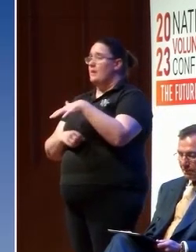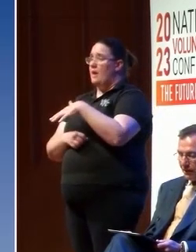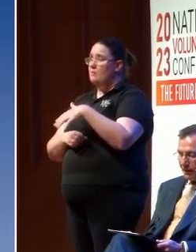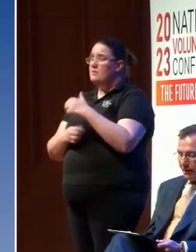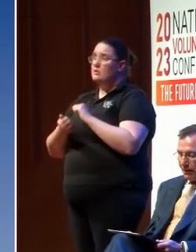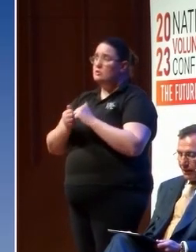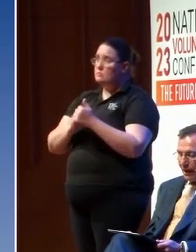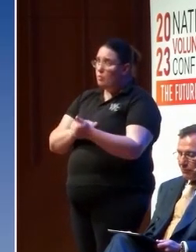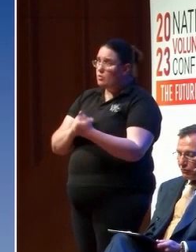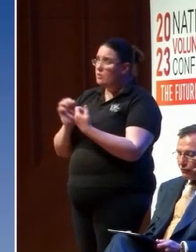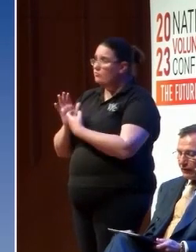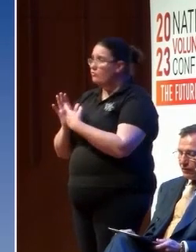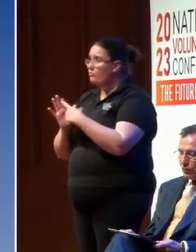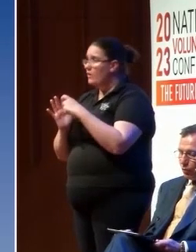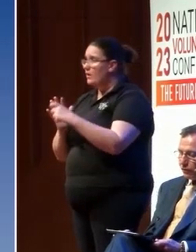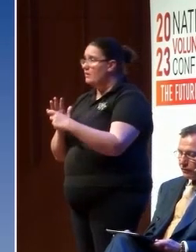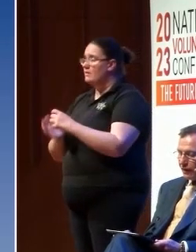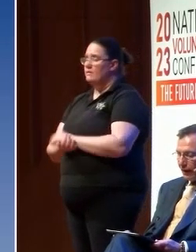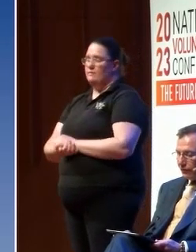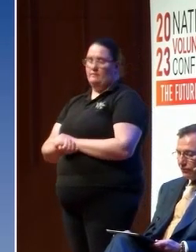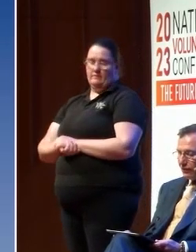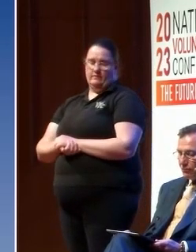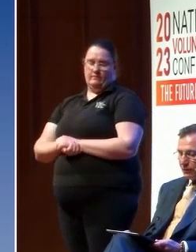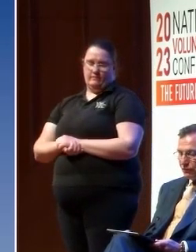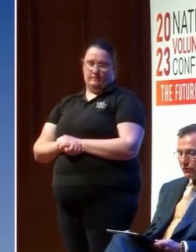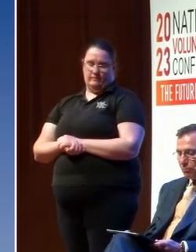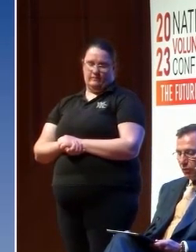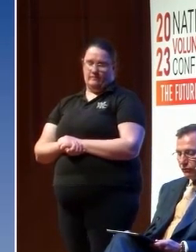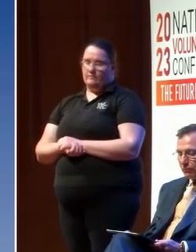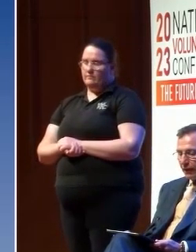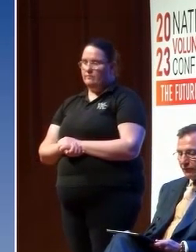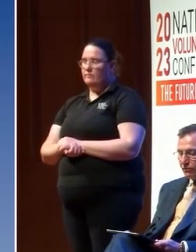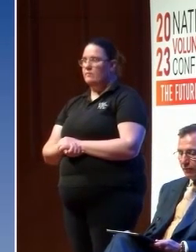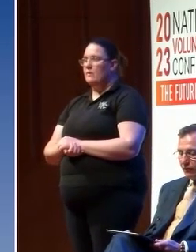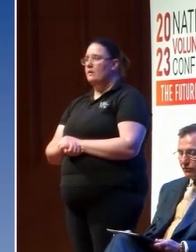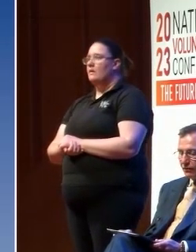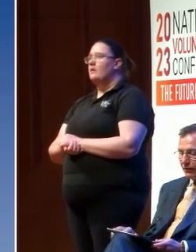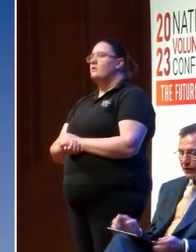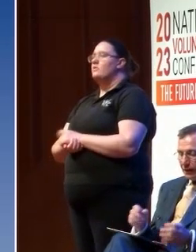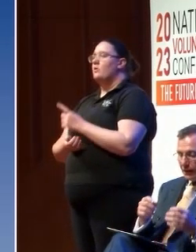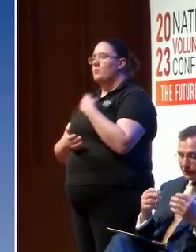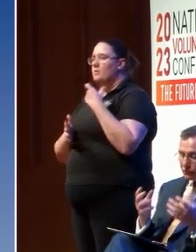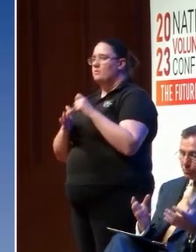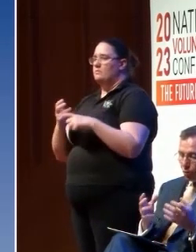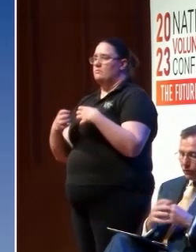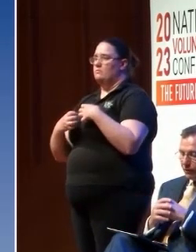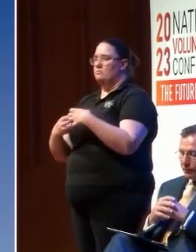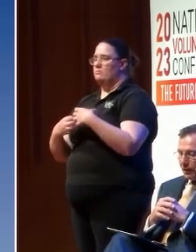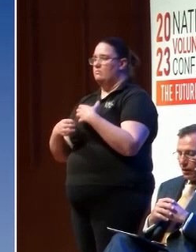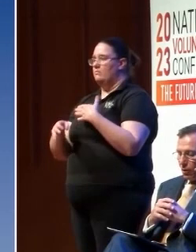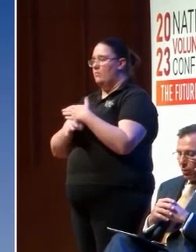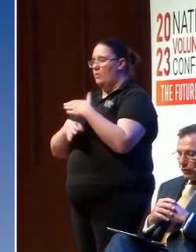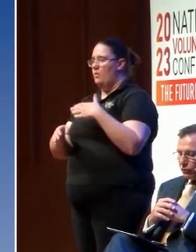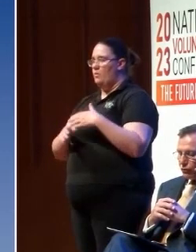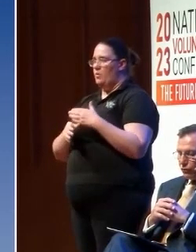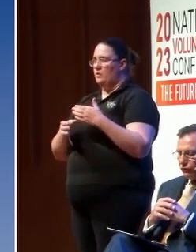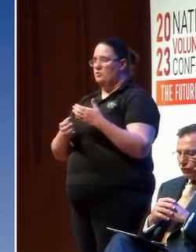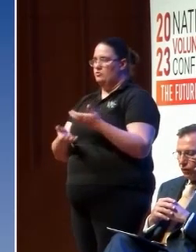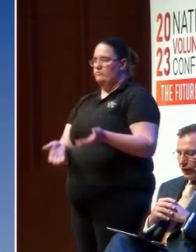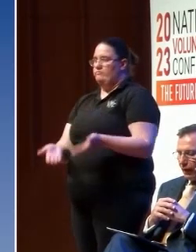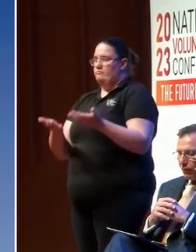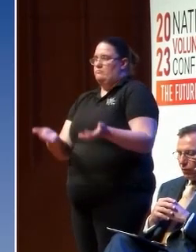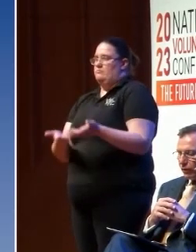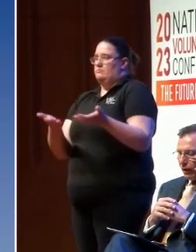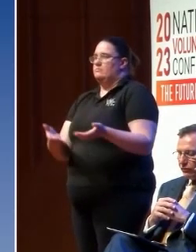recreation. Cam, reflecting on the work that the ASC has been doing to bolster participation in sport, what are your thoughts